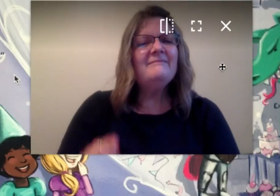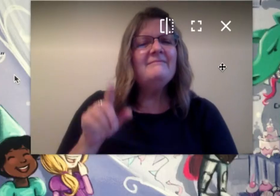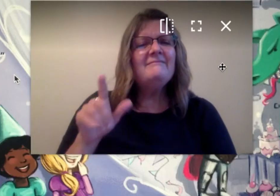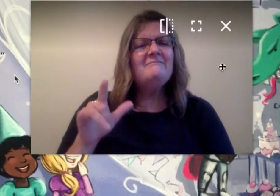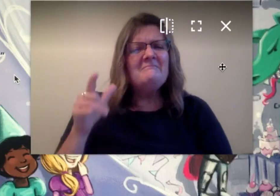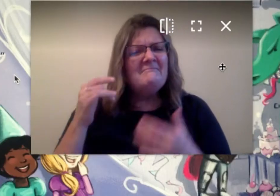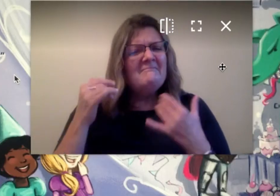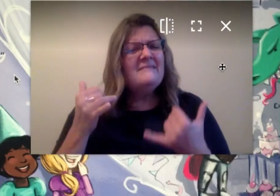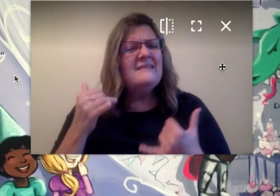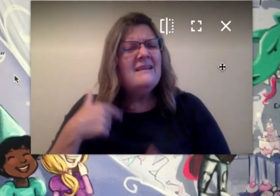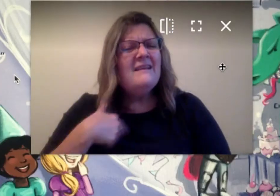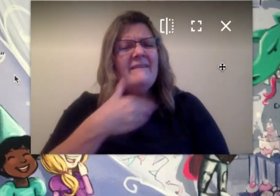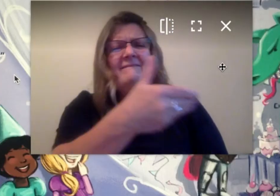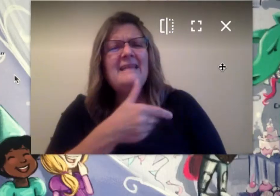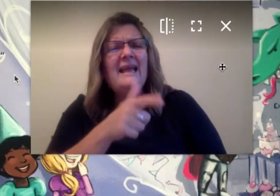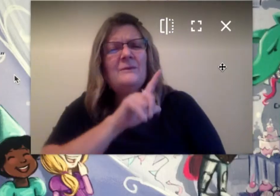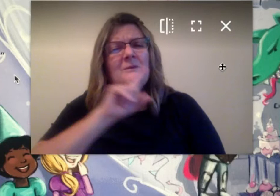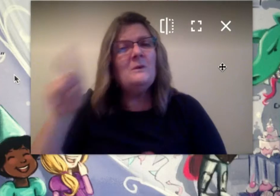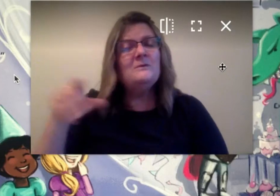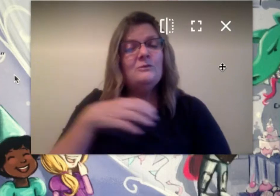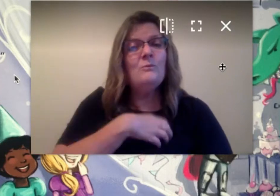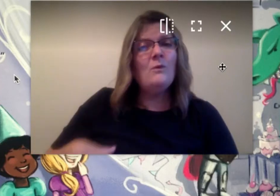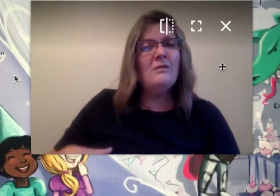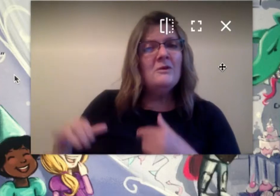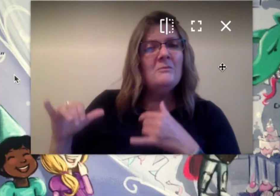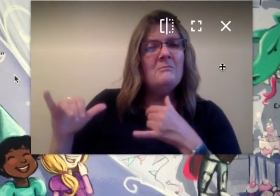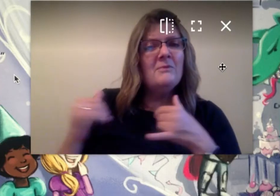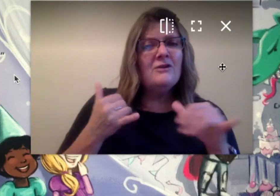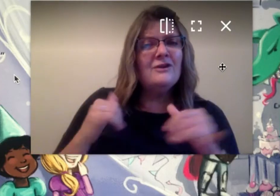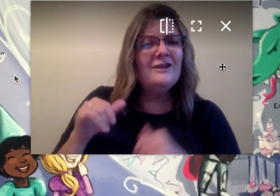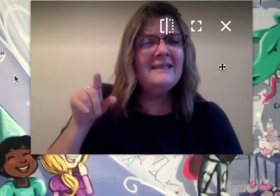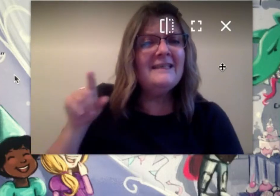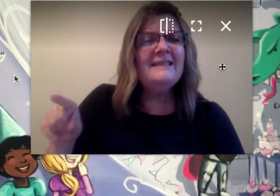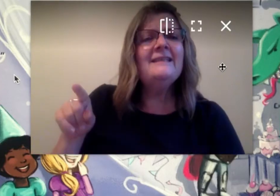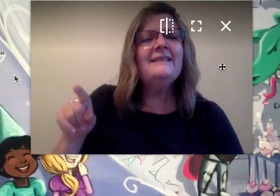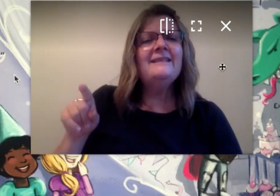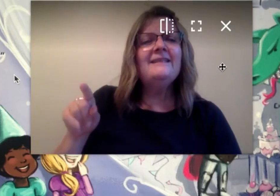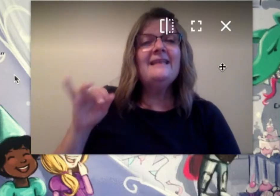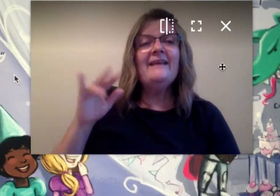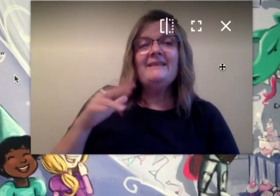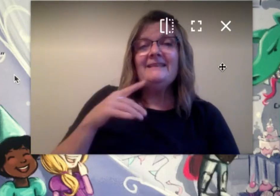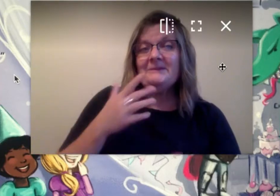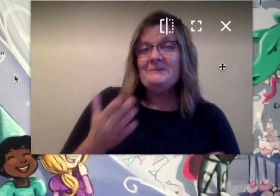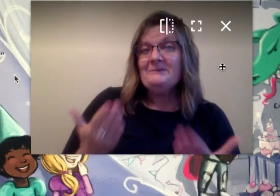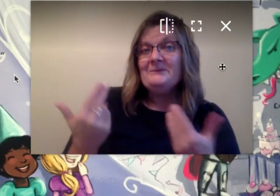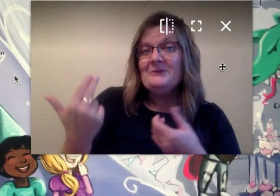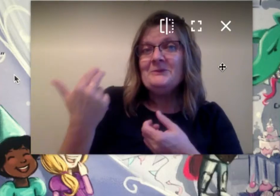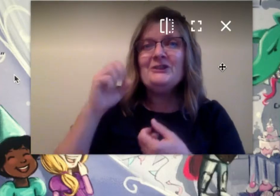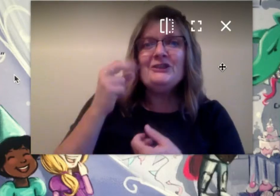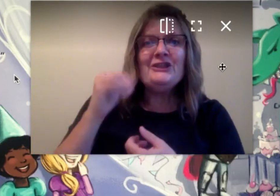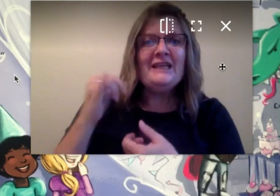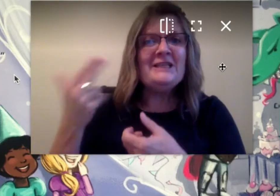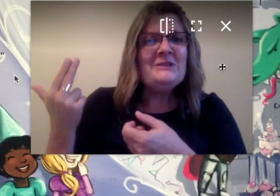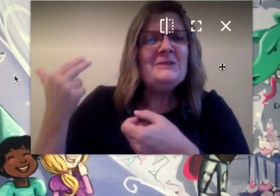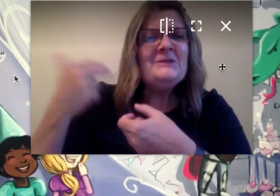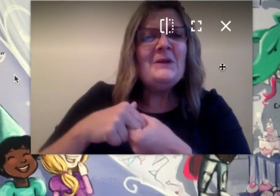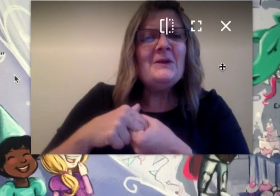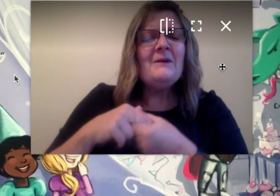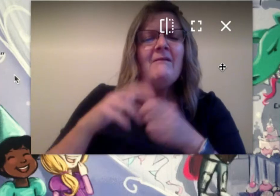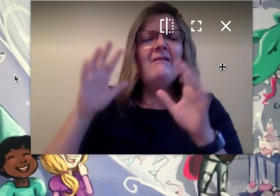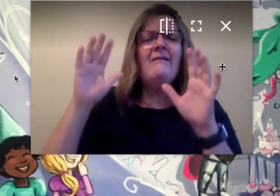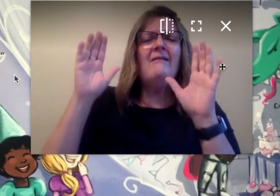Now I invite you to the royal ball, Ivy said grandly. Shay joined in.